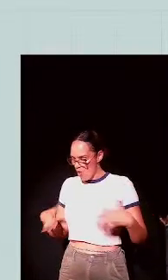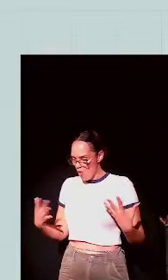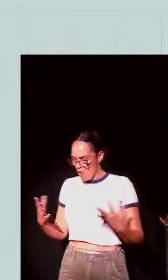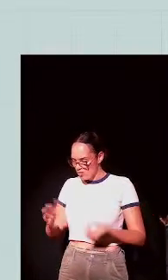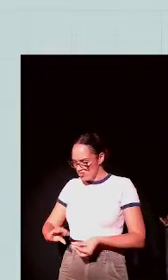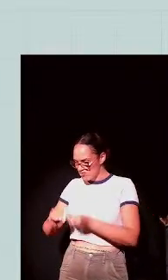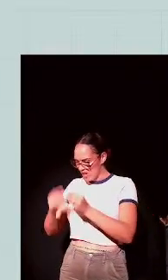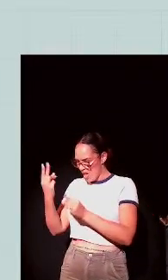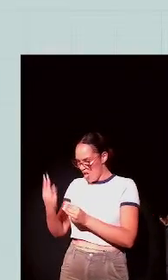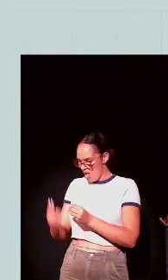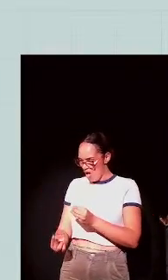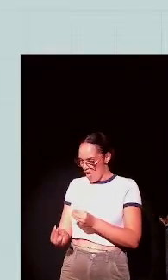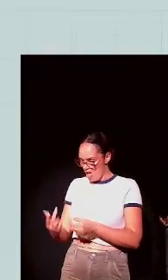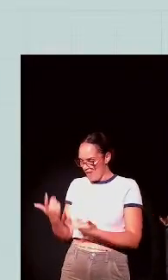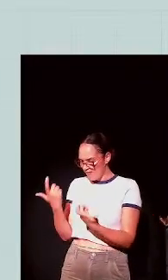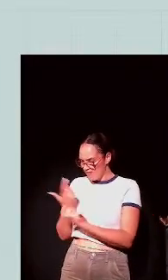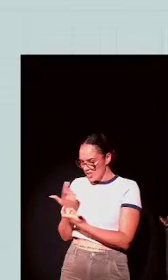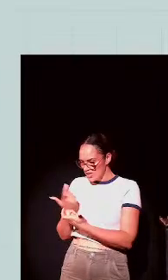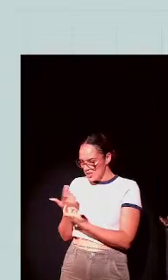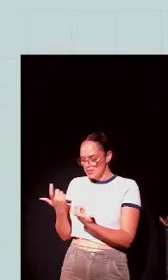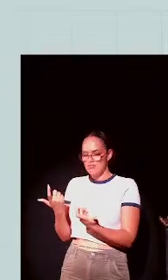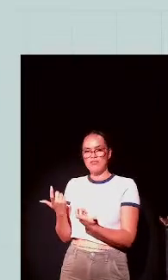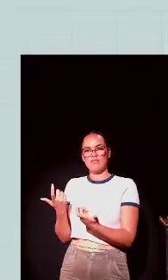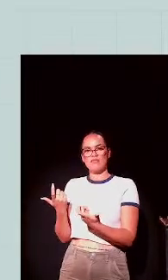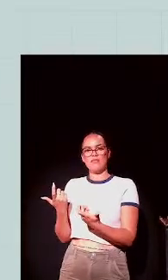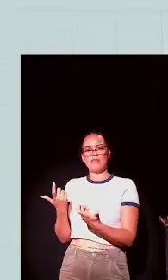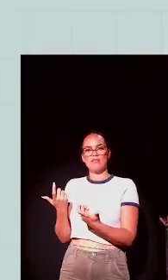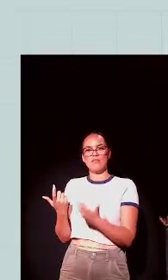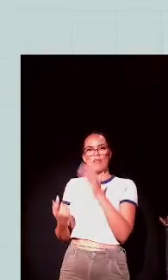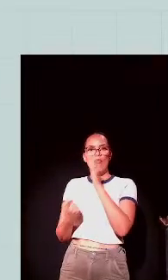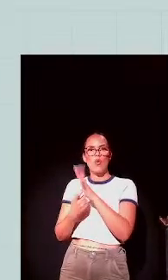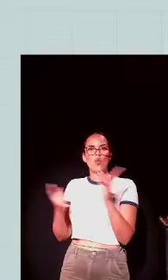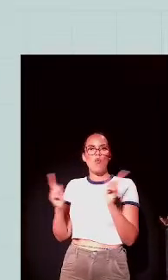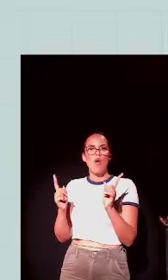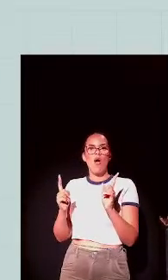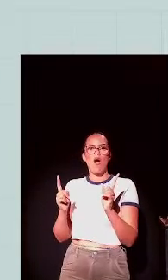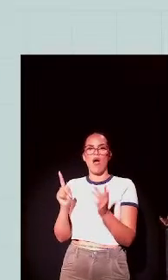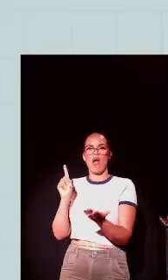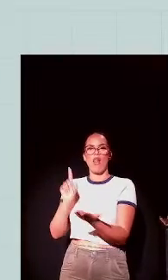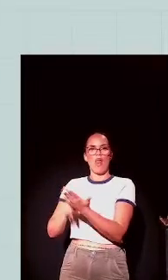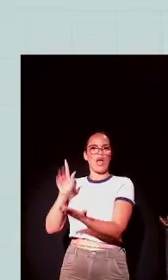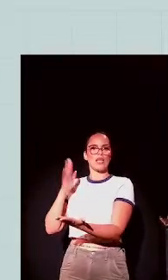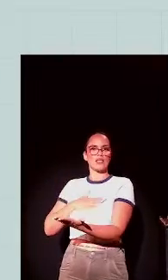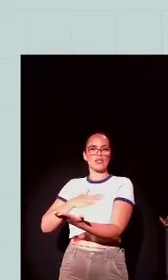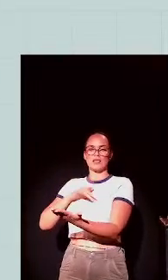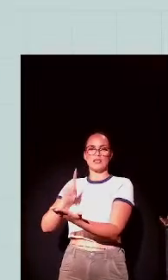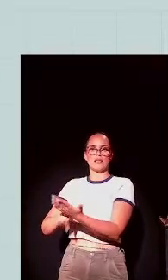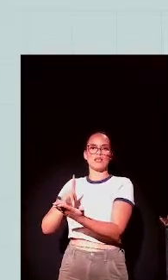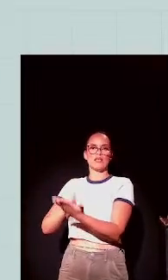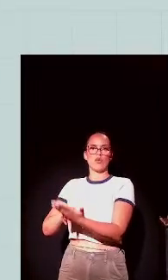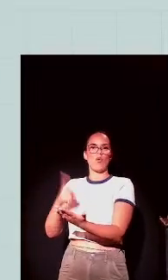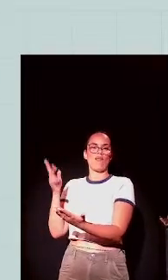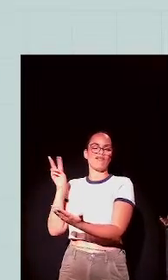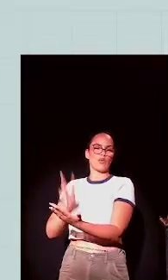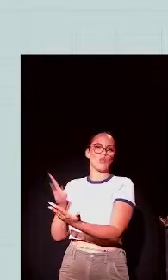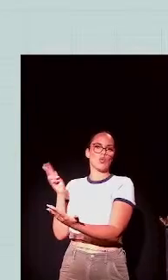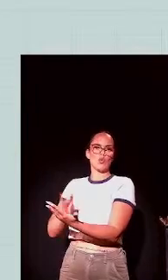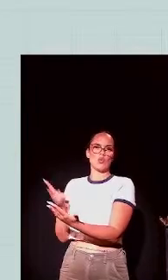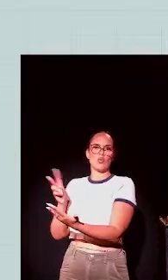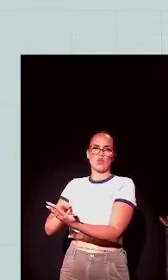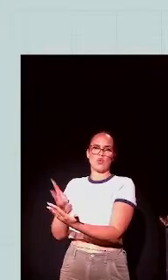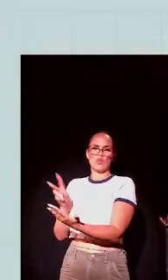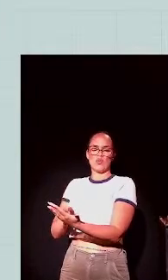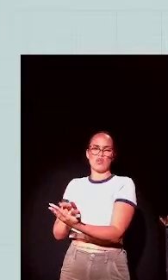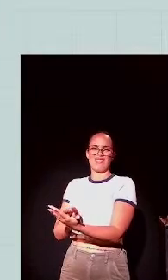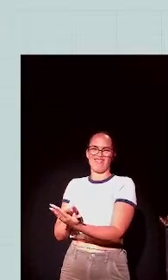for likes or views, then it's not going to get anywhere. And that's why I went back